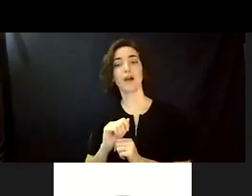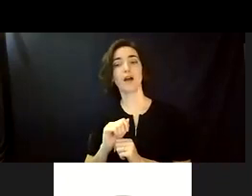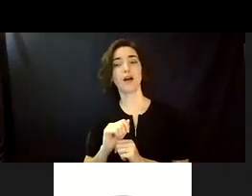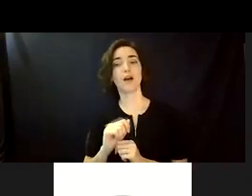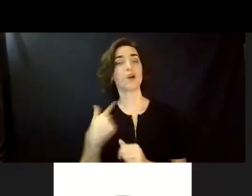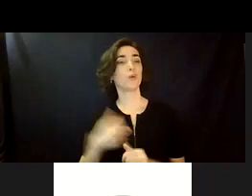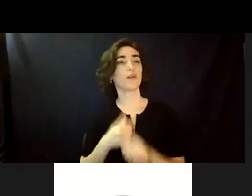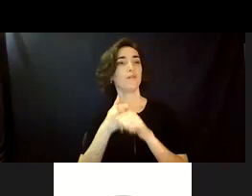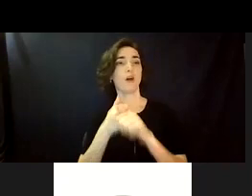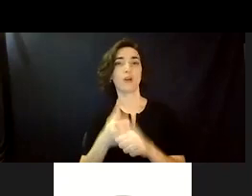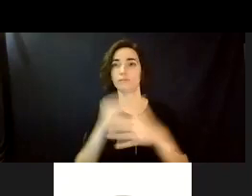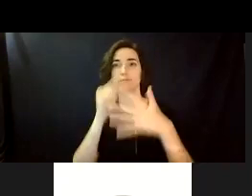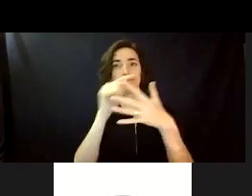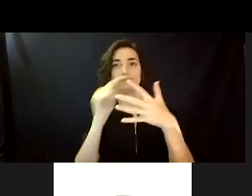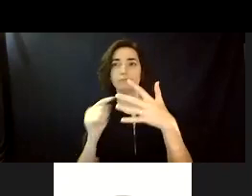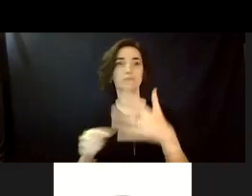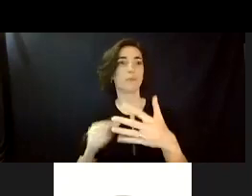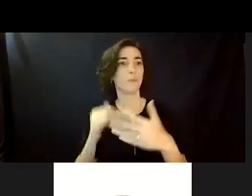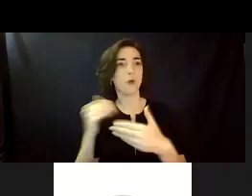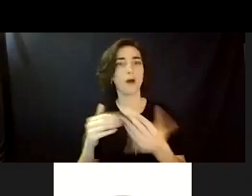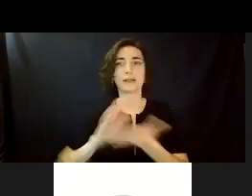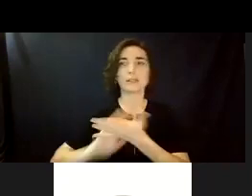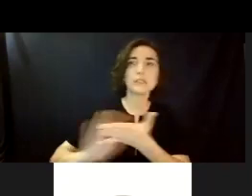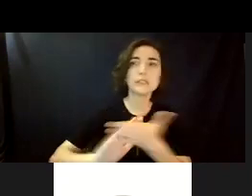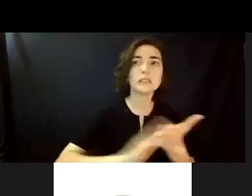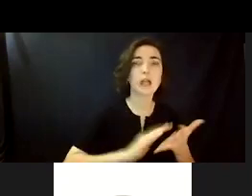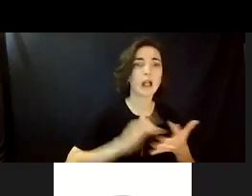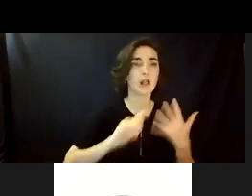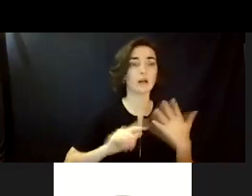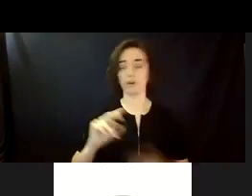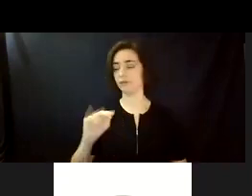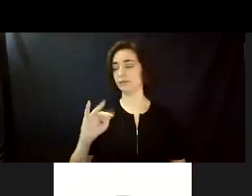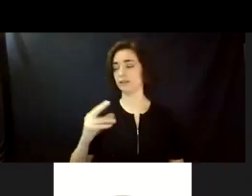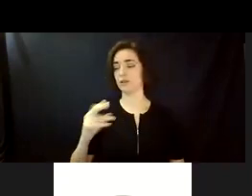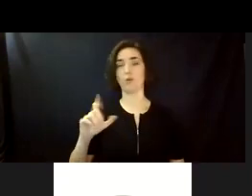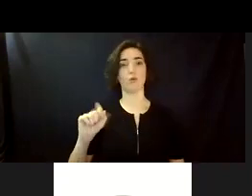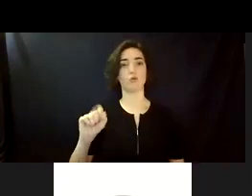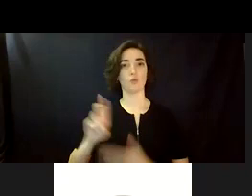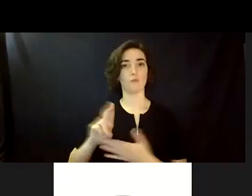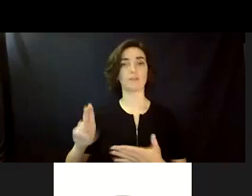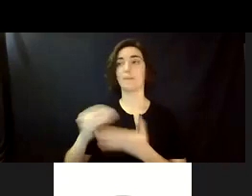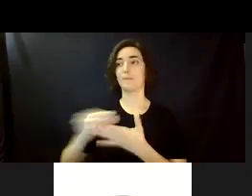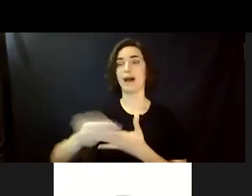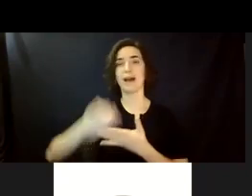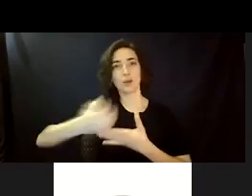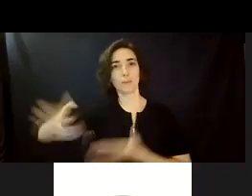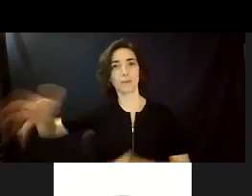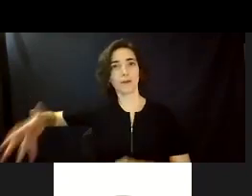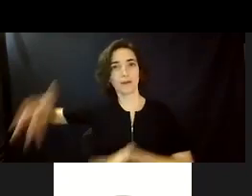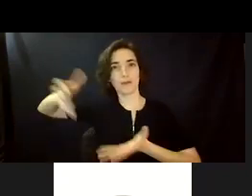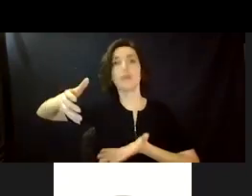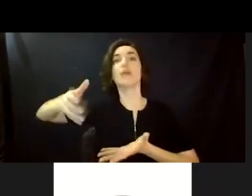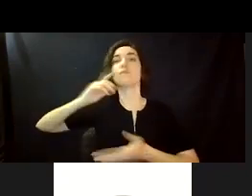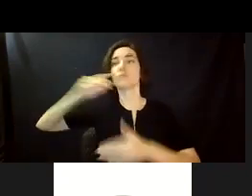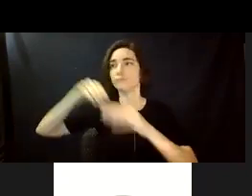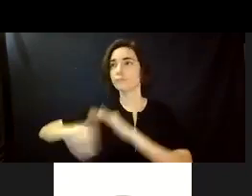of this sanitizing procedures. Nicholls has purchased equipment to go in and